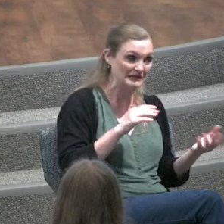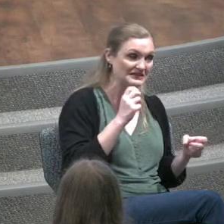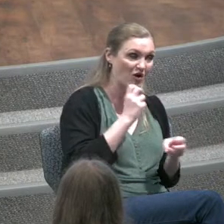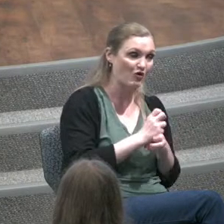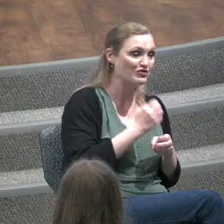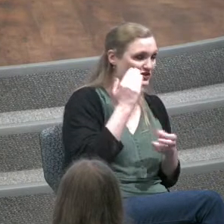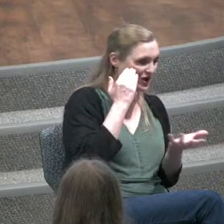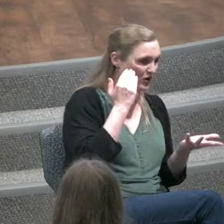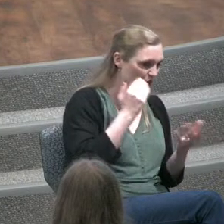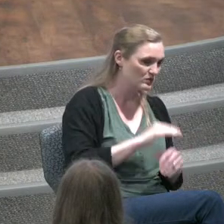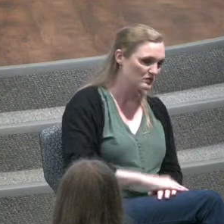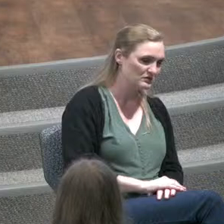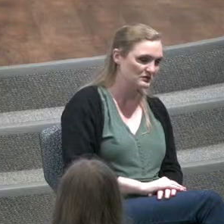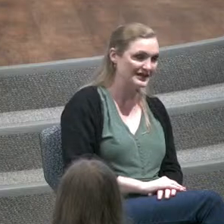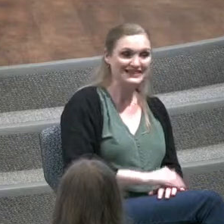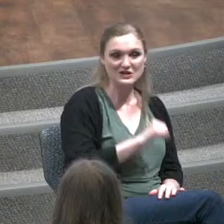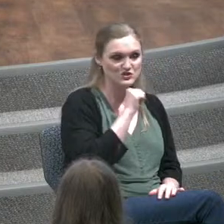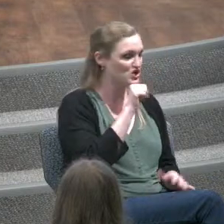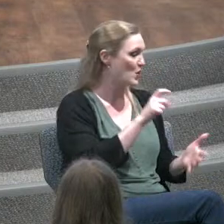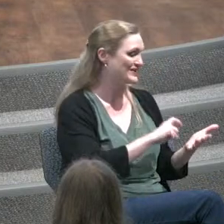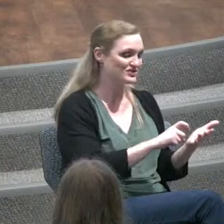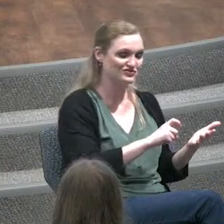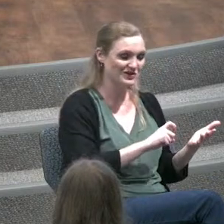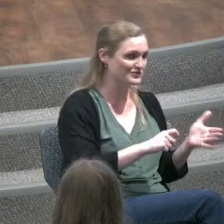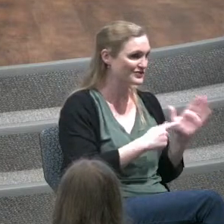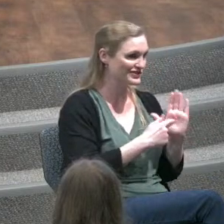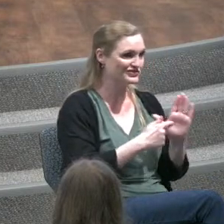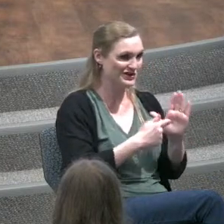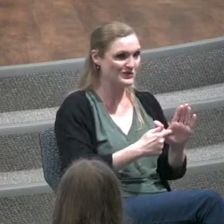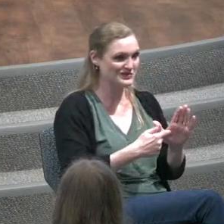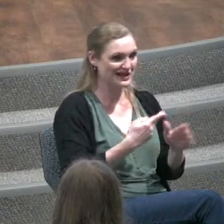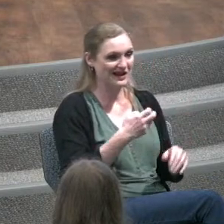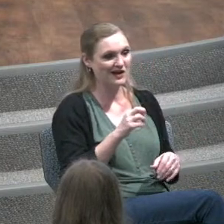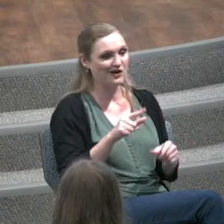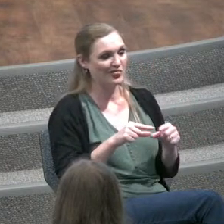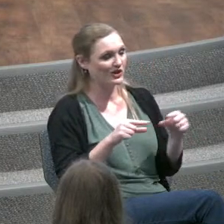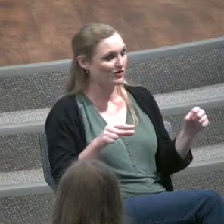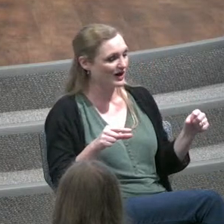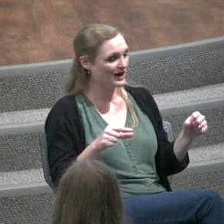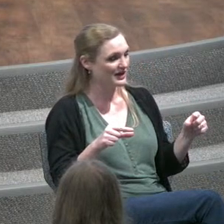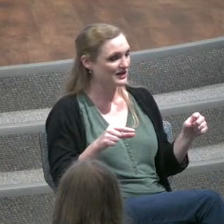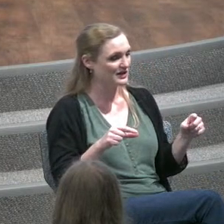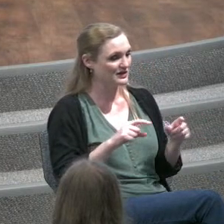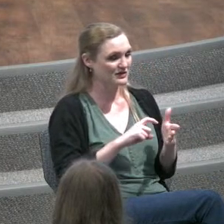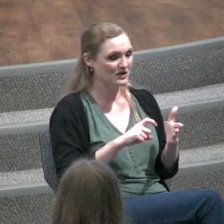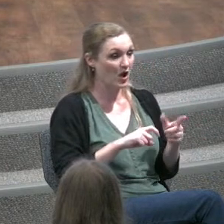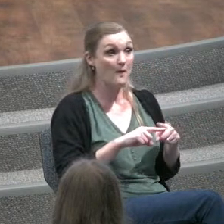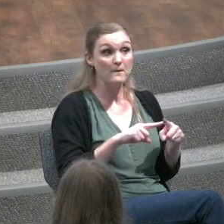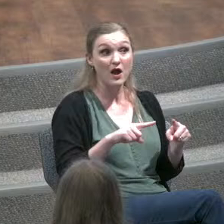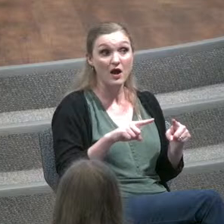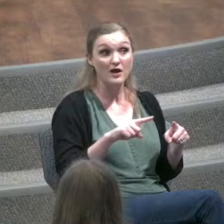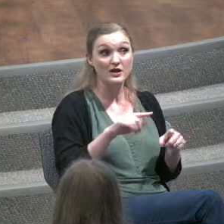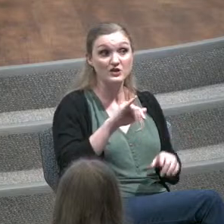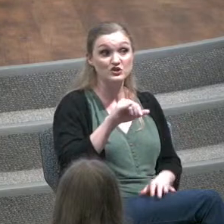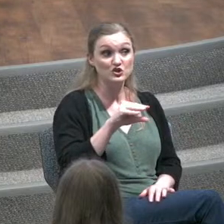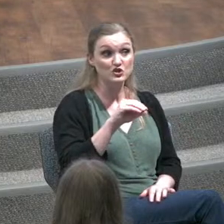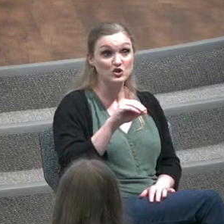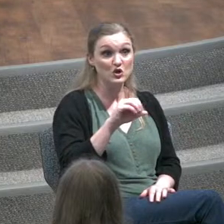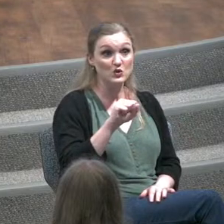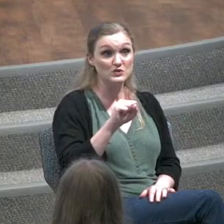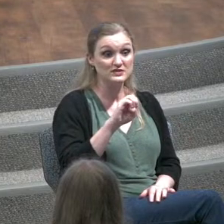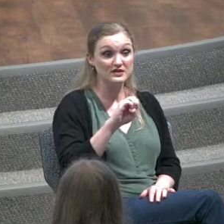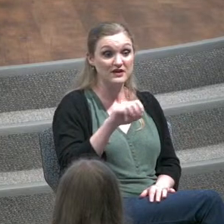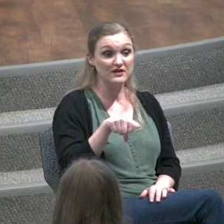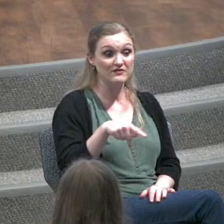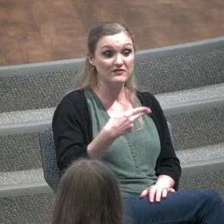There's no inscription there that identifies this as being the tomb of Herod the Great, but Josephus, Flavius